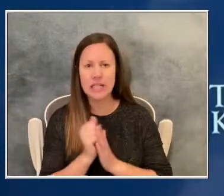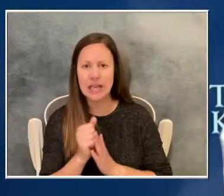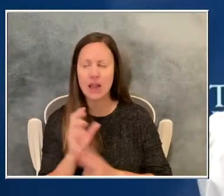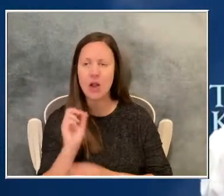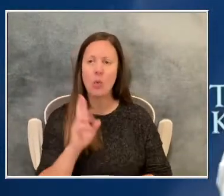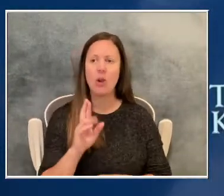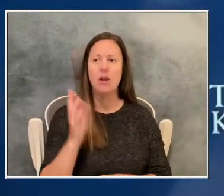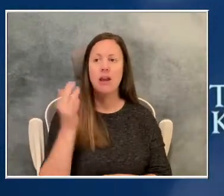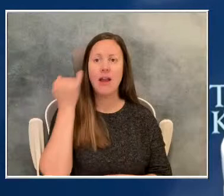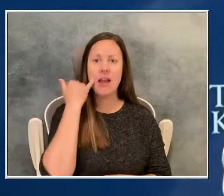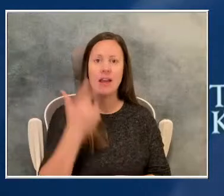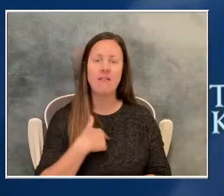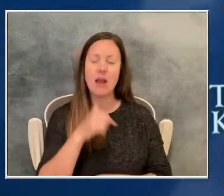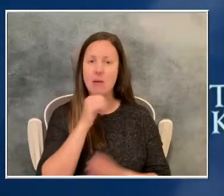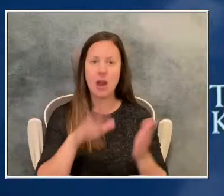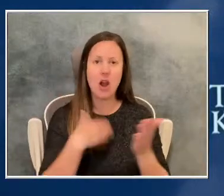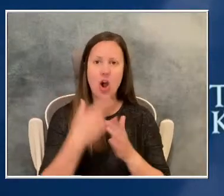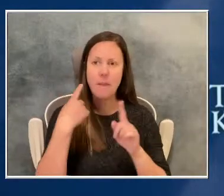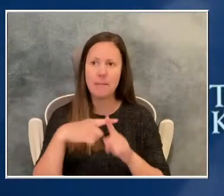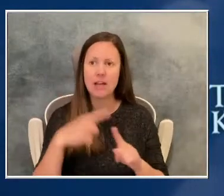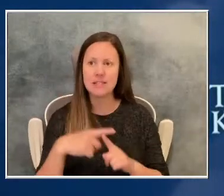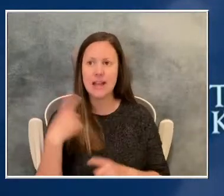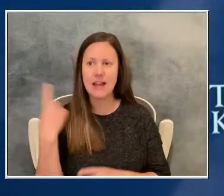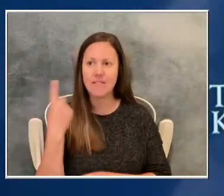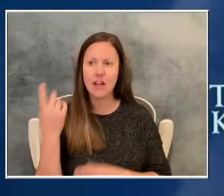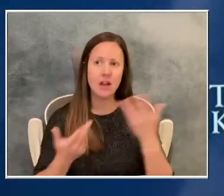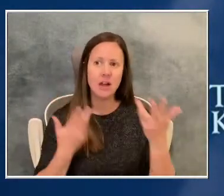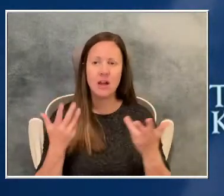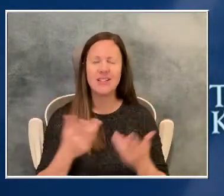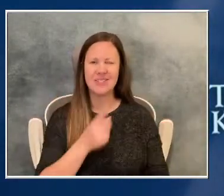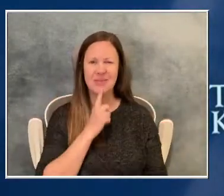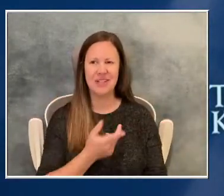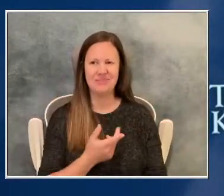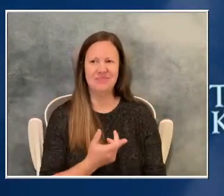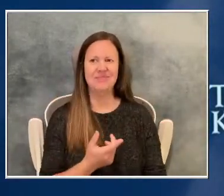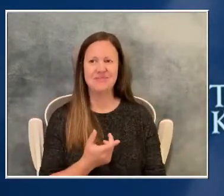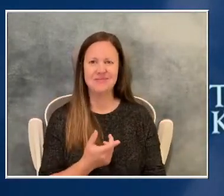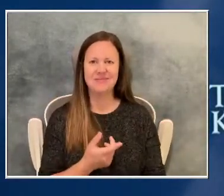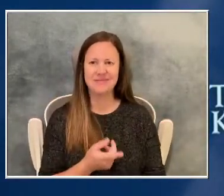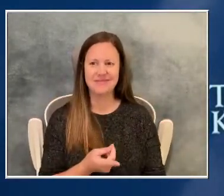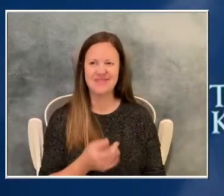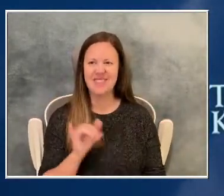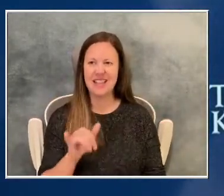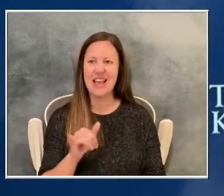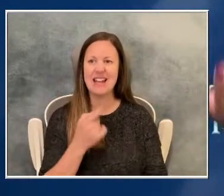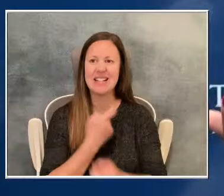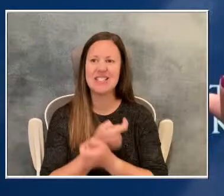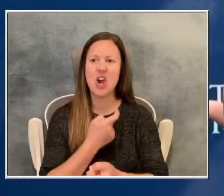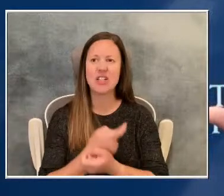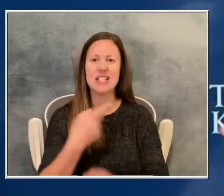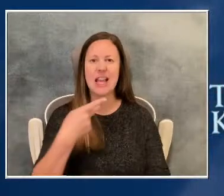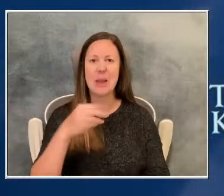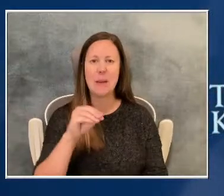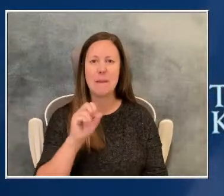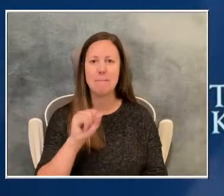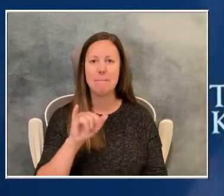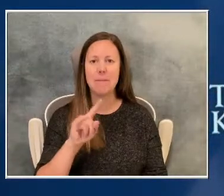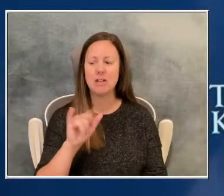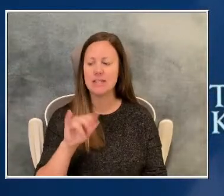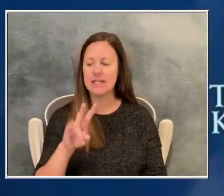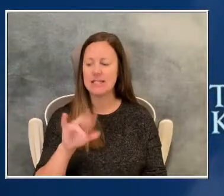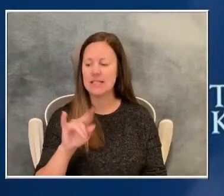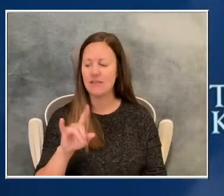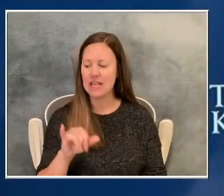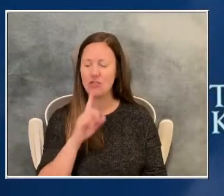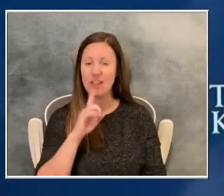all positive all the time, it's not going to be okay. Kind of this like toxic positivity approach, which just isn't the reality of the